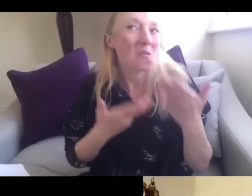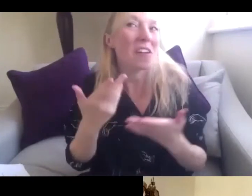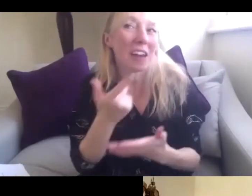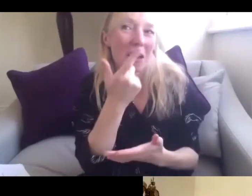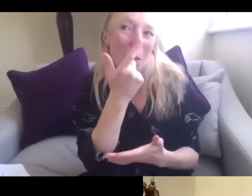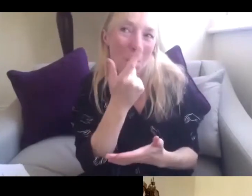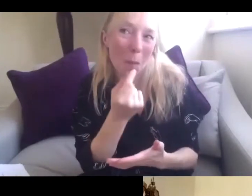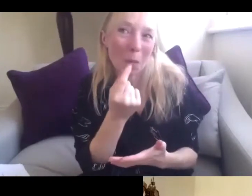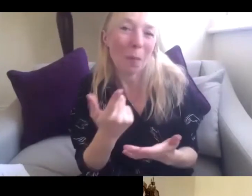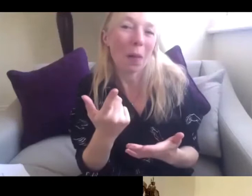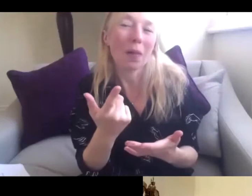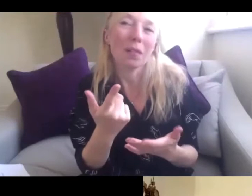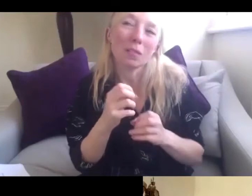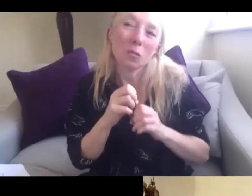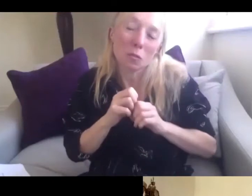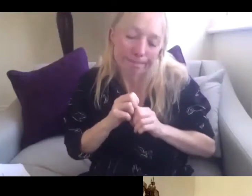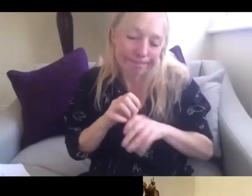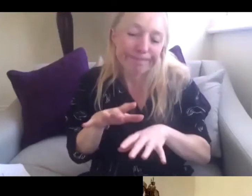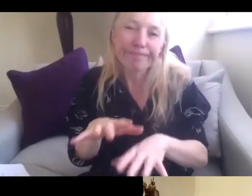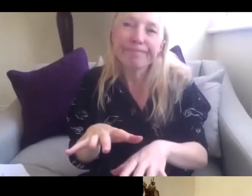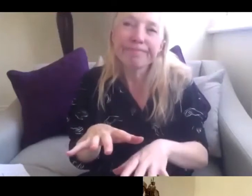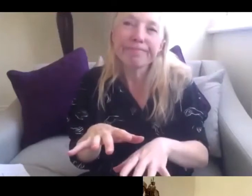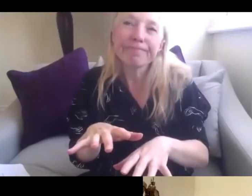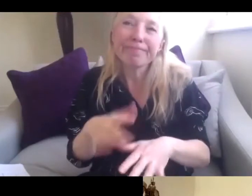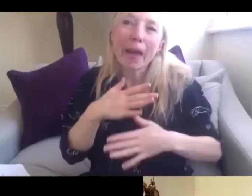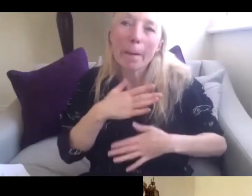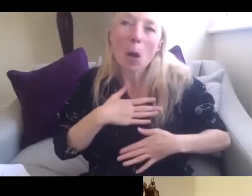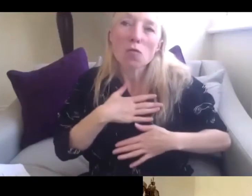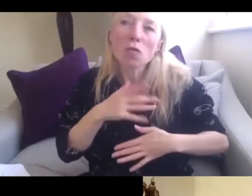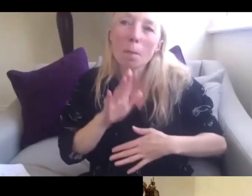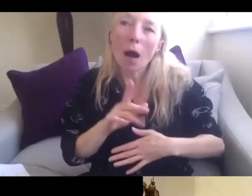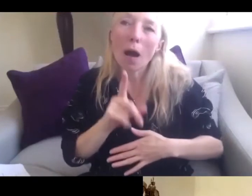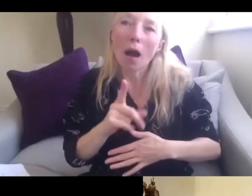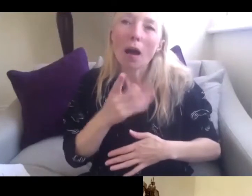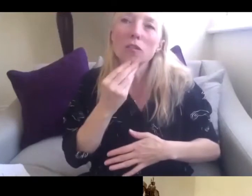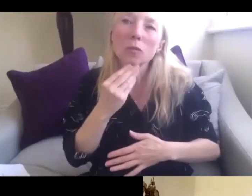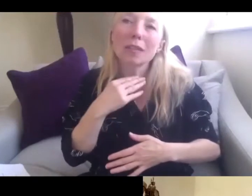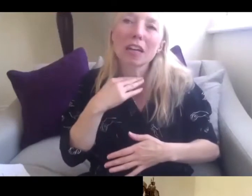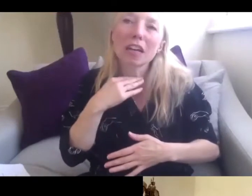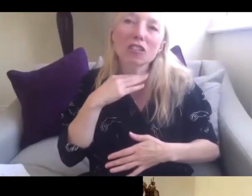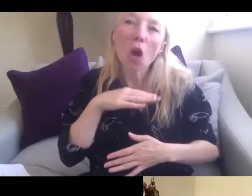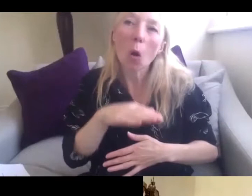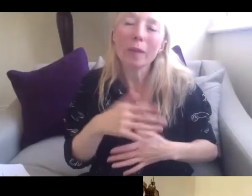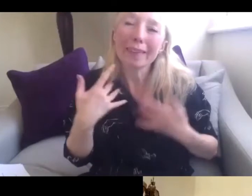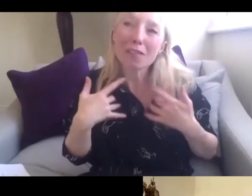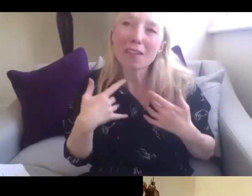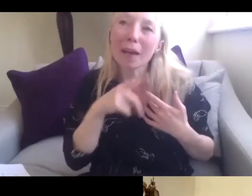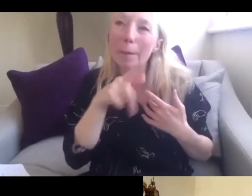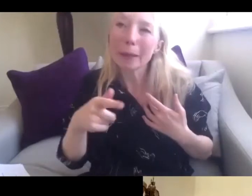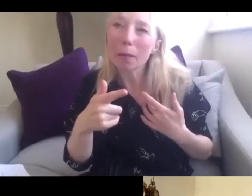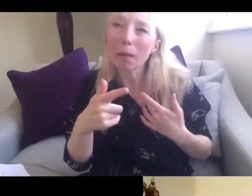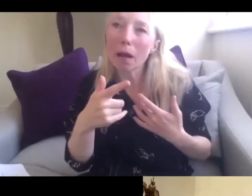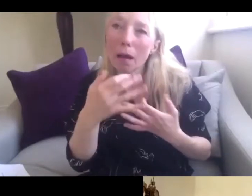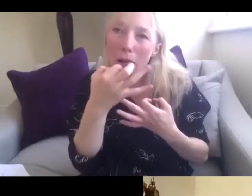know, convey something, but using a tone that's interesting and keeps people engaged. And I quite like this contrast.